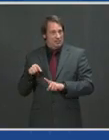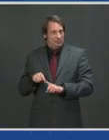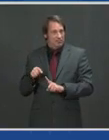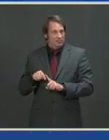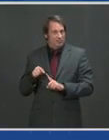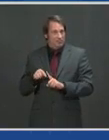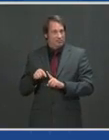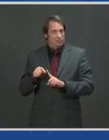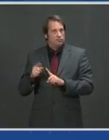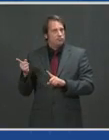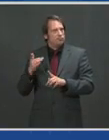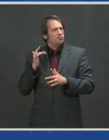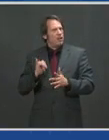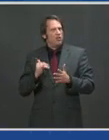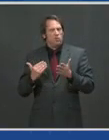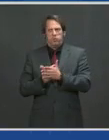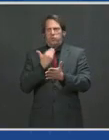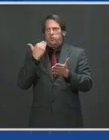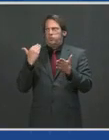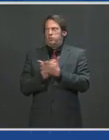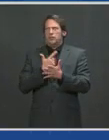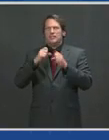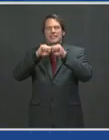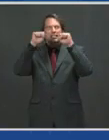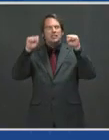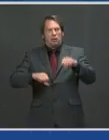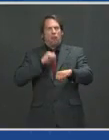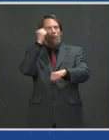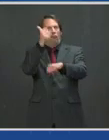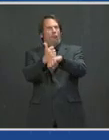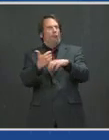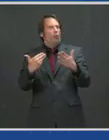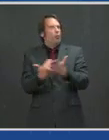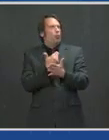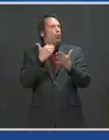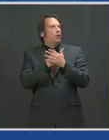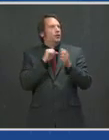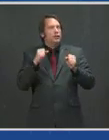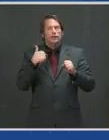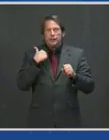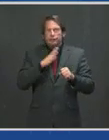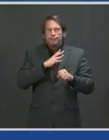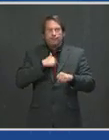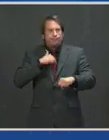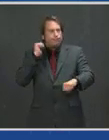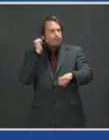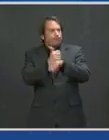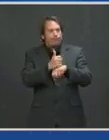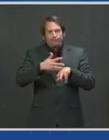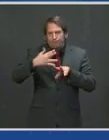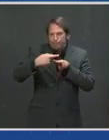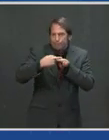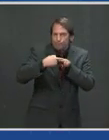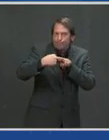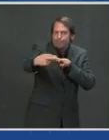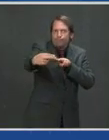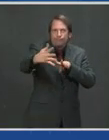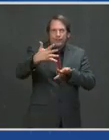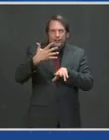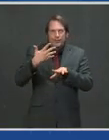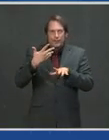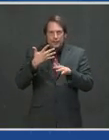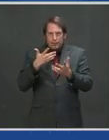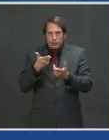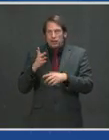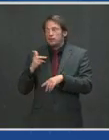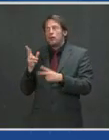a choice to lay down tracks across the country. Highways weren't traditional infrastructure until we allowed